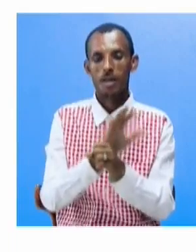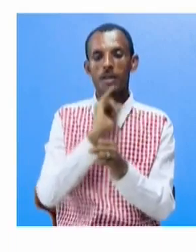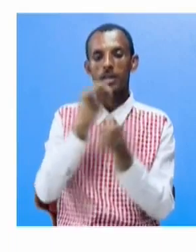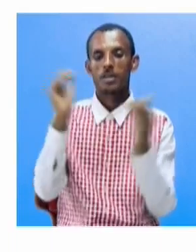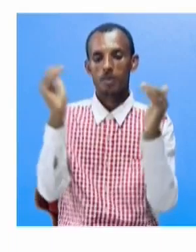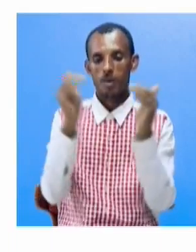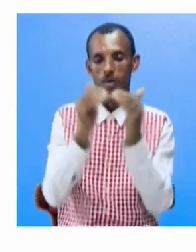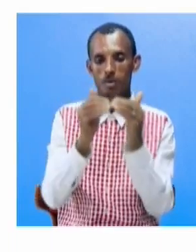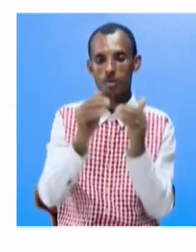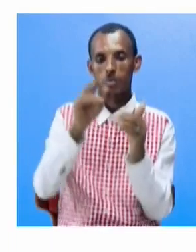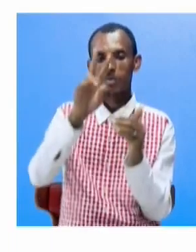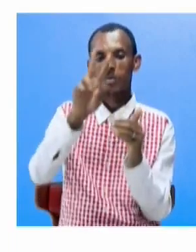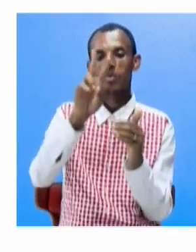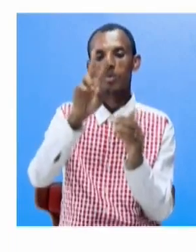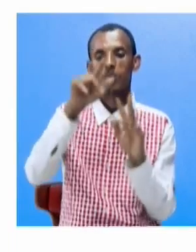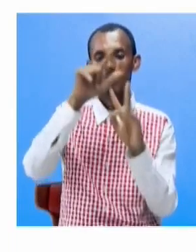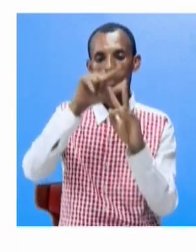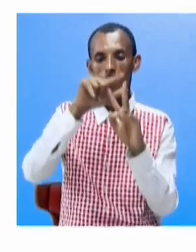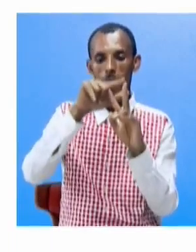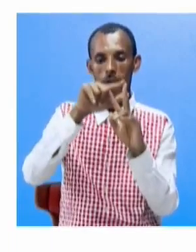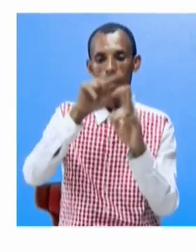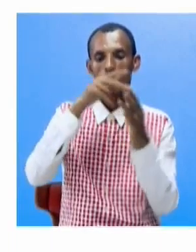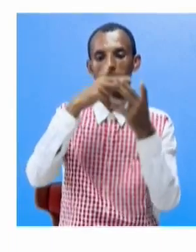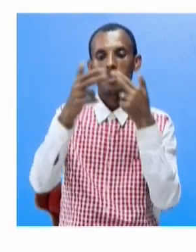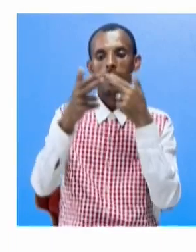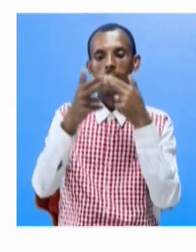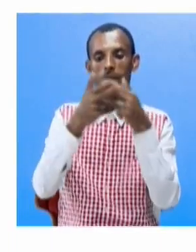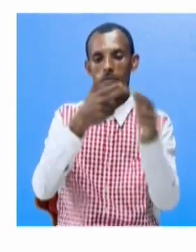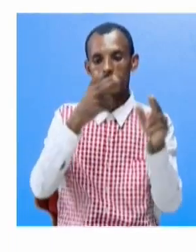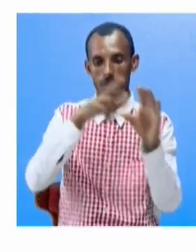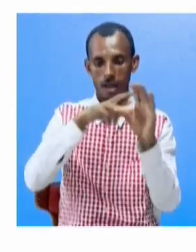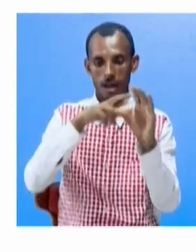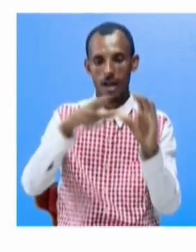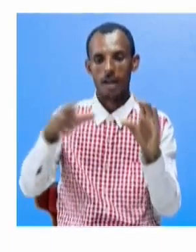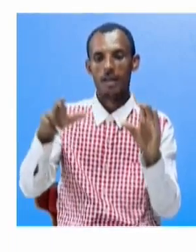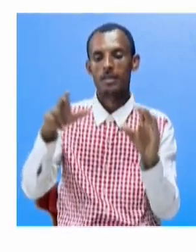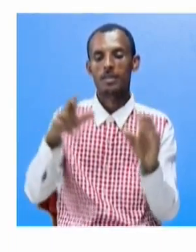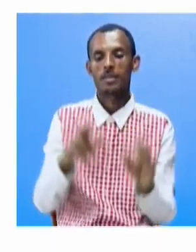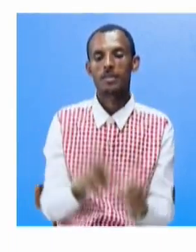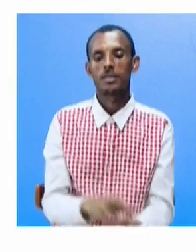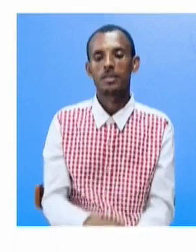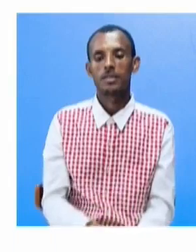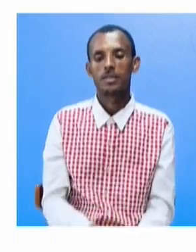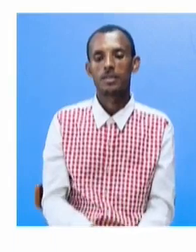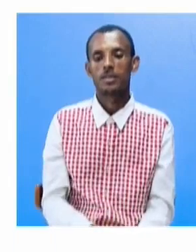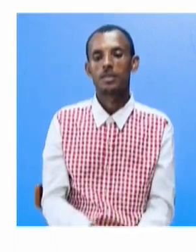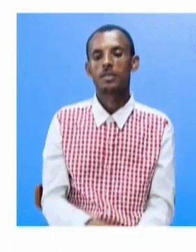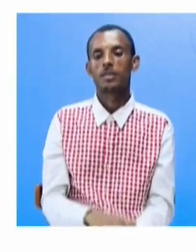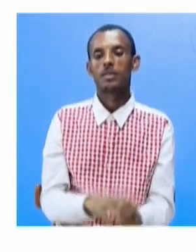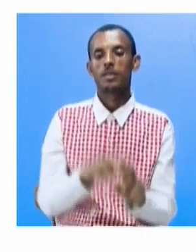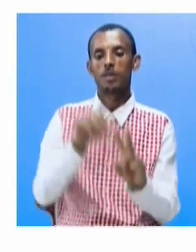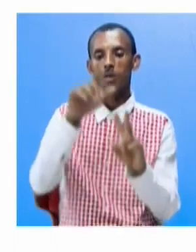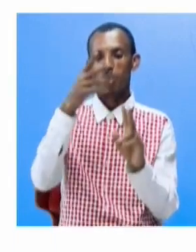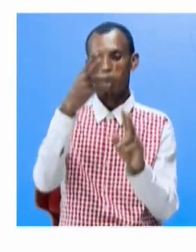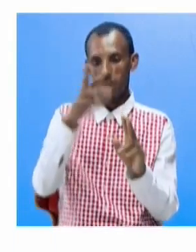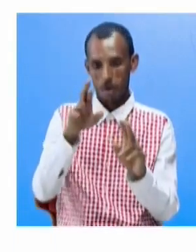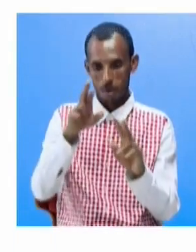2 pi times radius, or circumference pi times